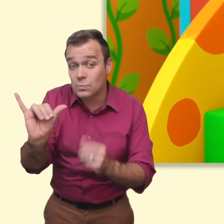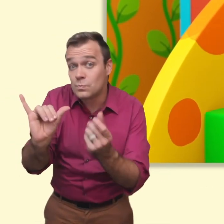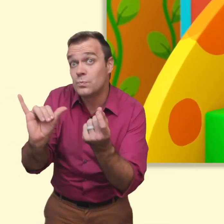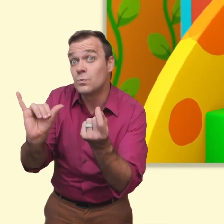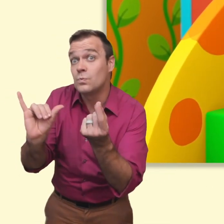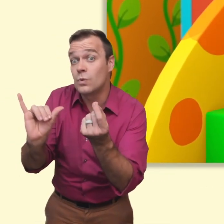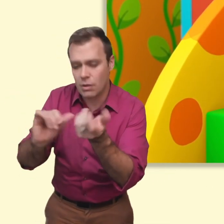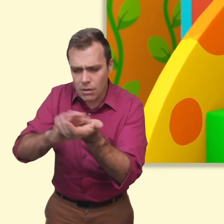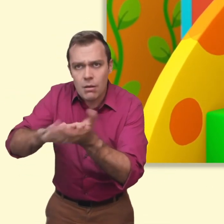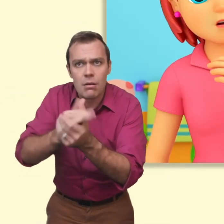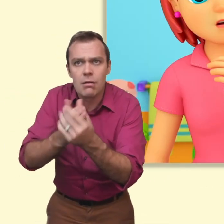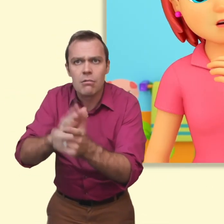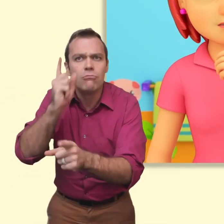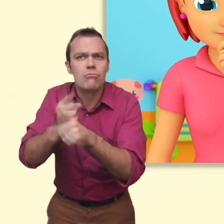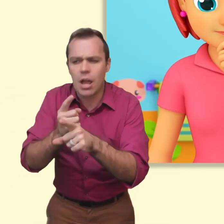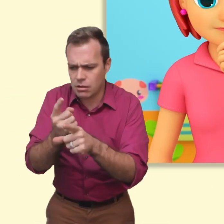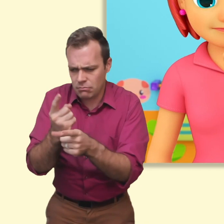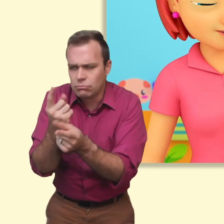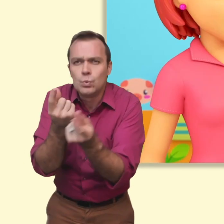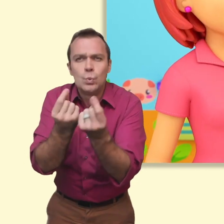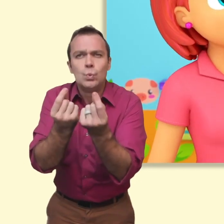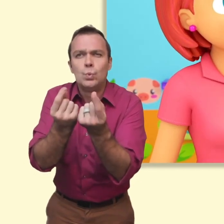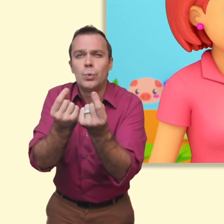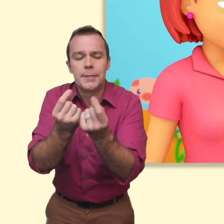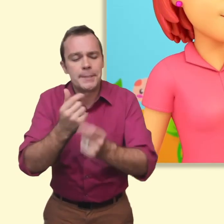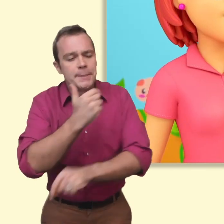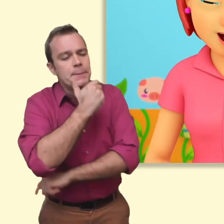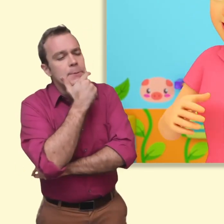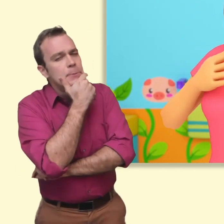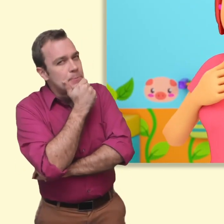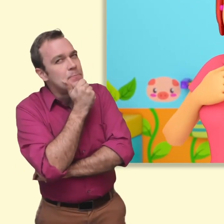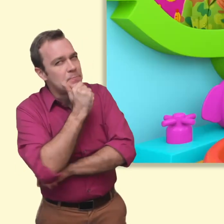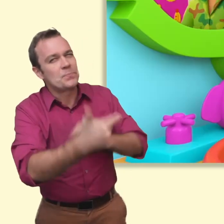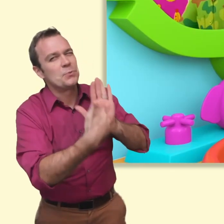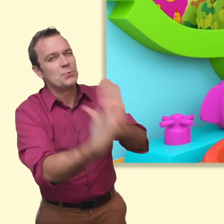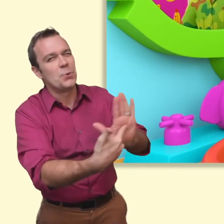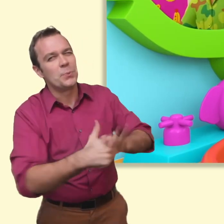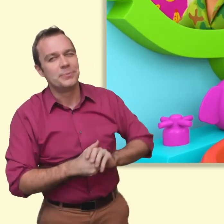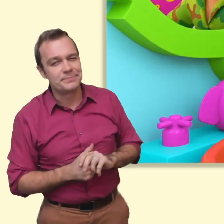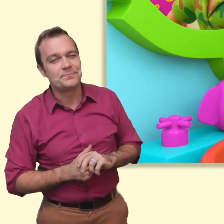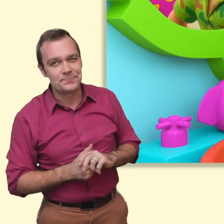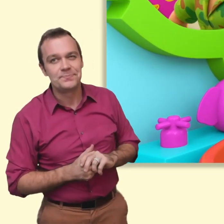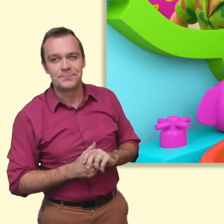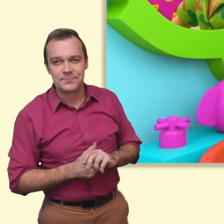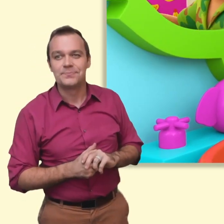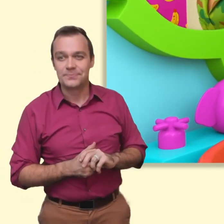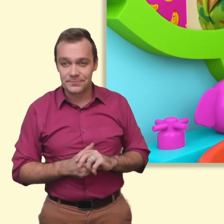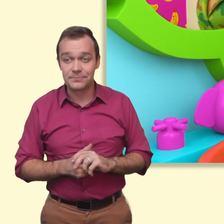And how can we wash our hands correctly? Honey. Okay, let us show you.